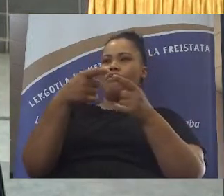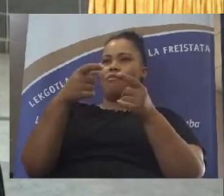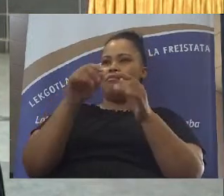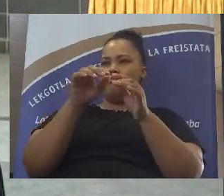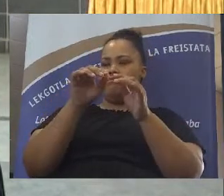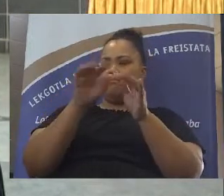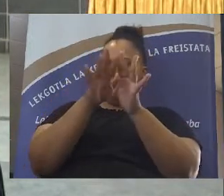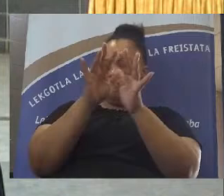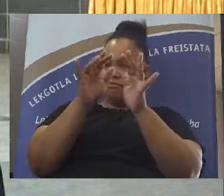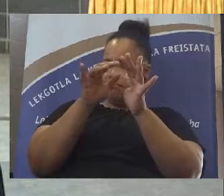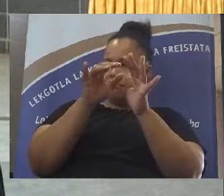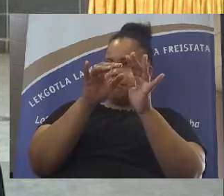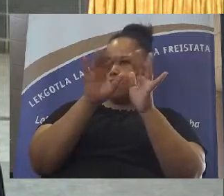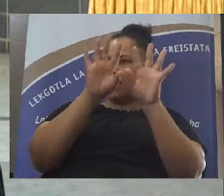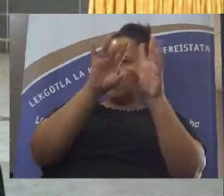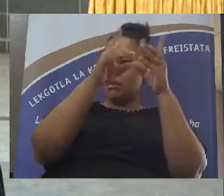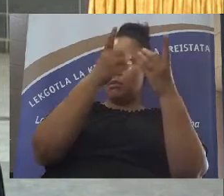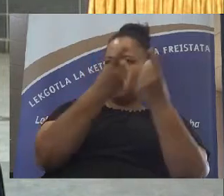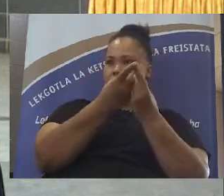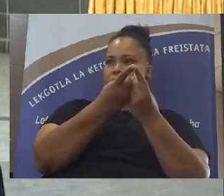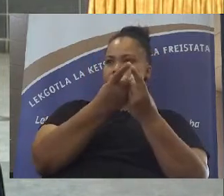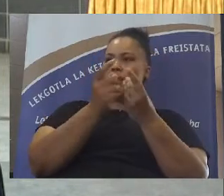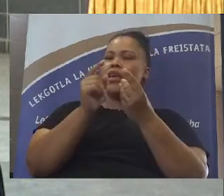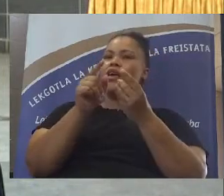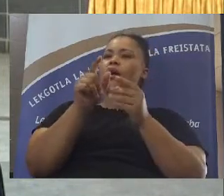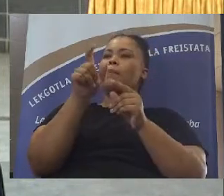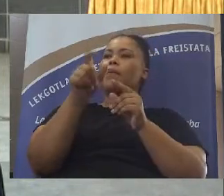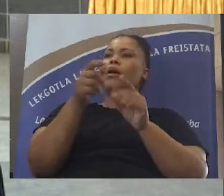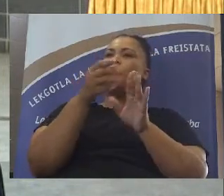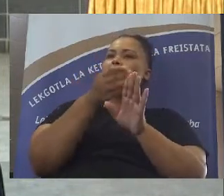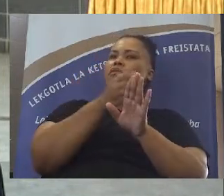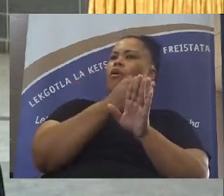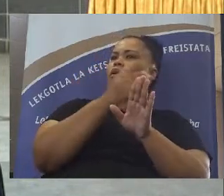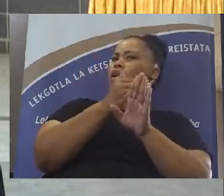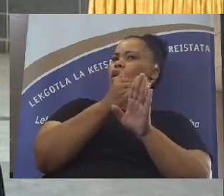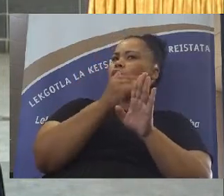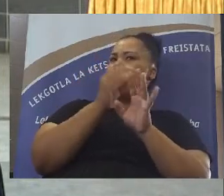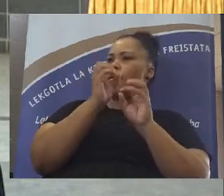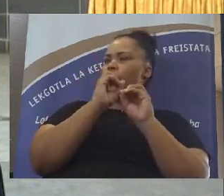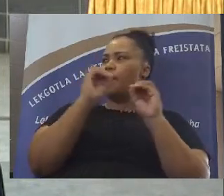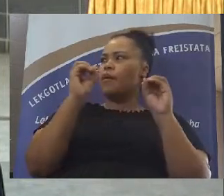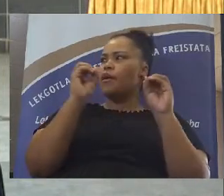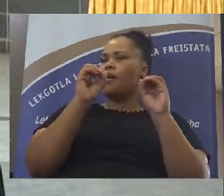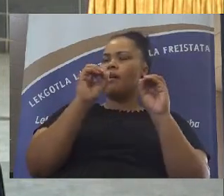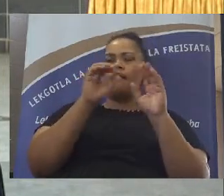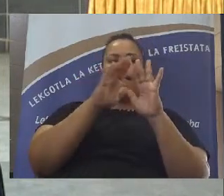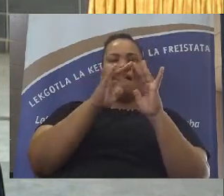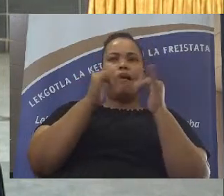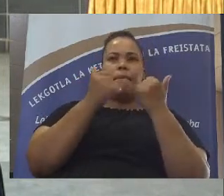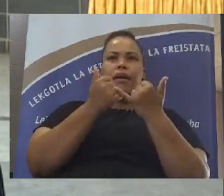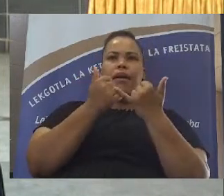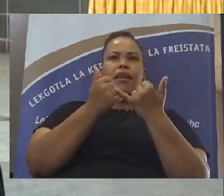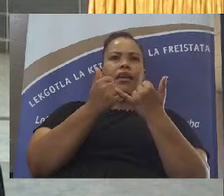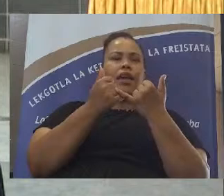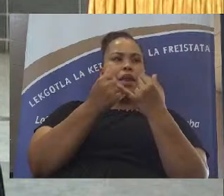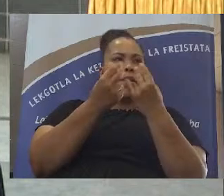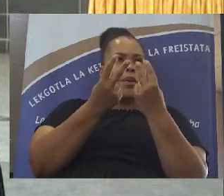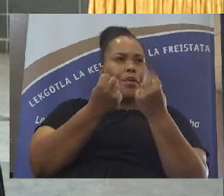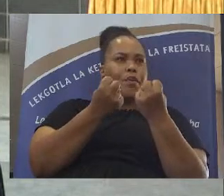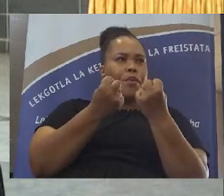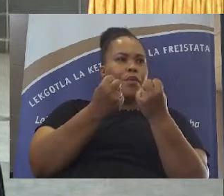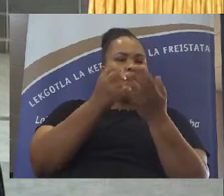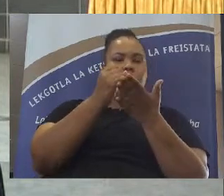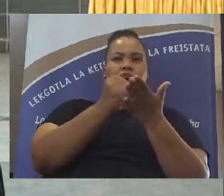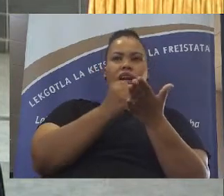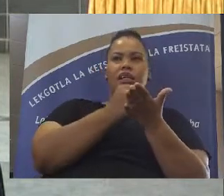Now, die mensen hebben nooit gewerkt nie. Als een nieuwe company, hij moet gaan